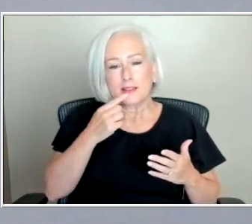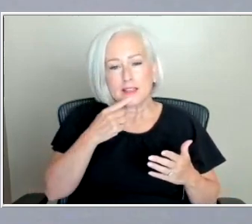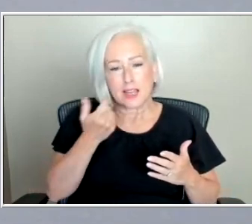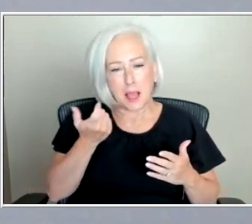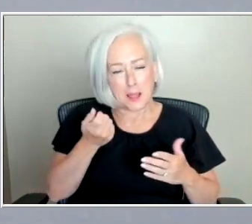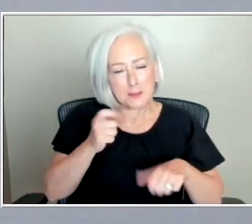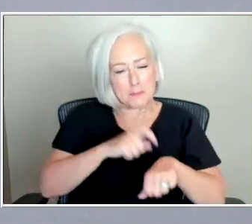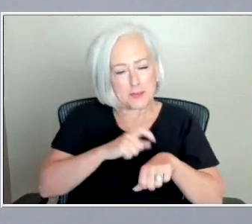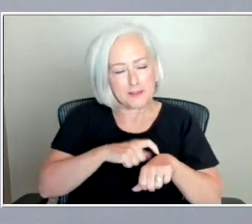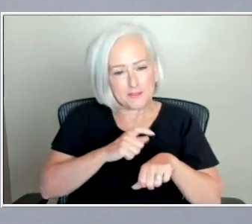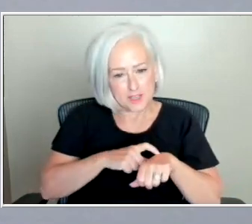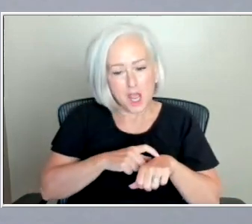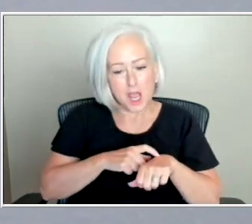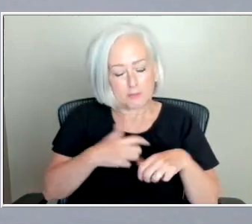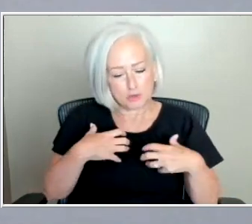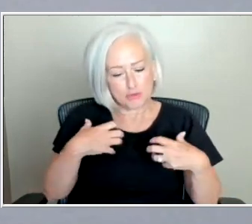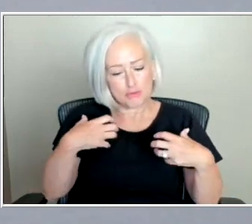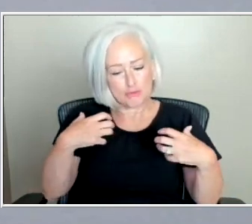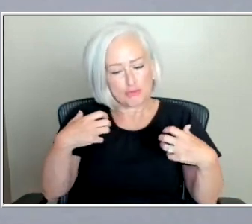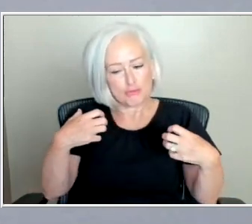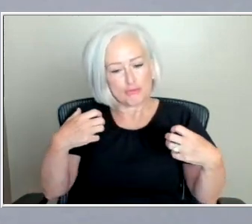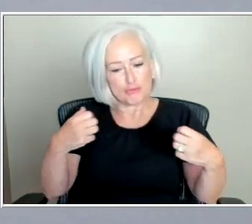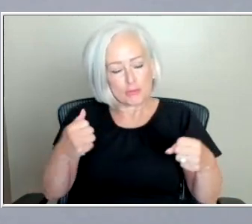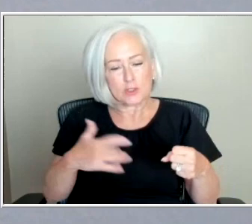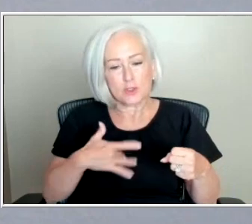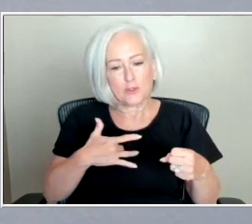get back to feeling like myself again.